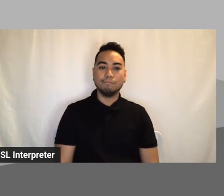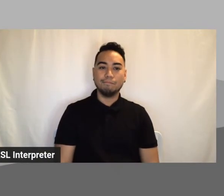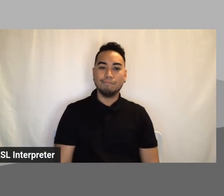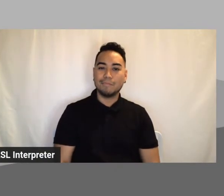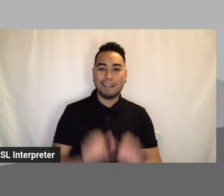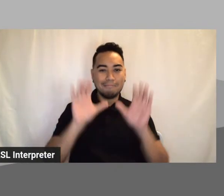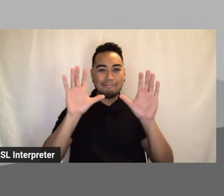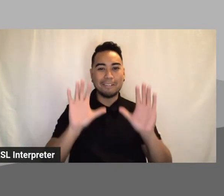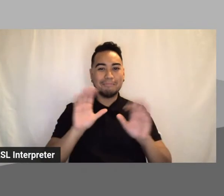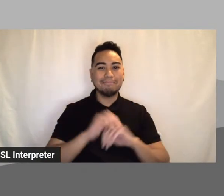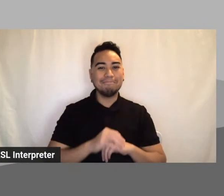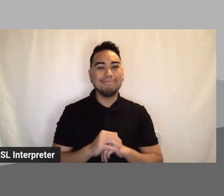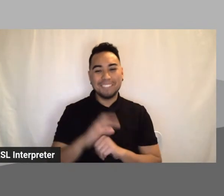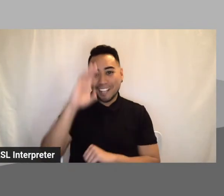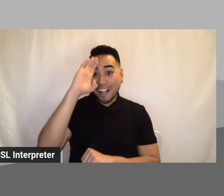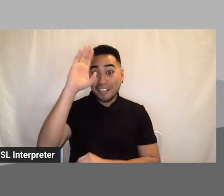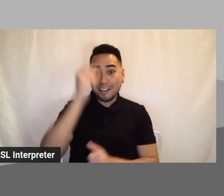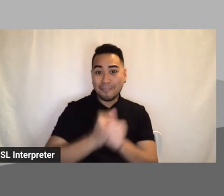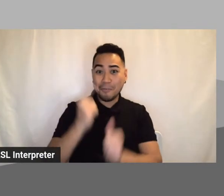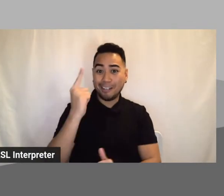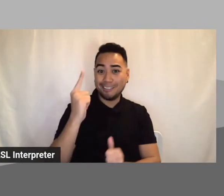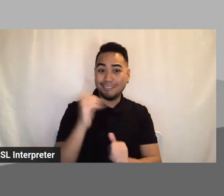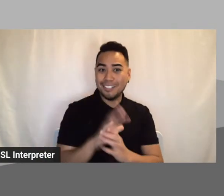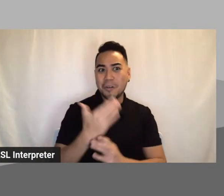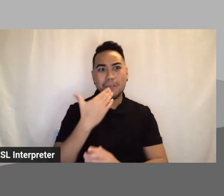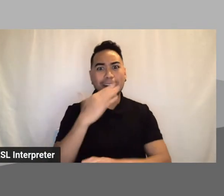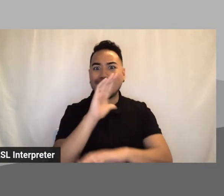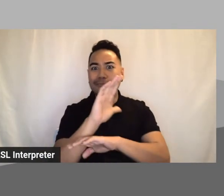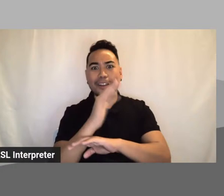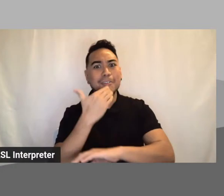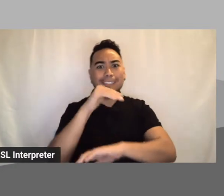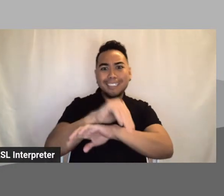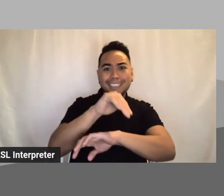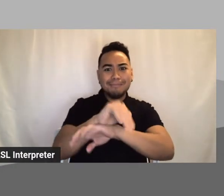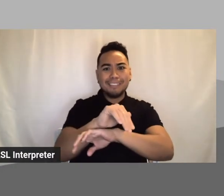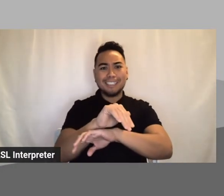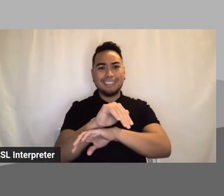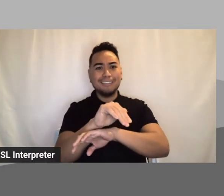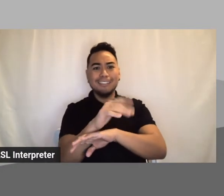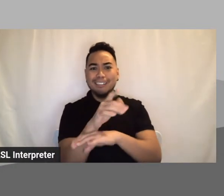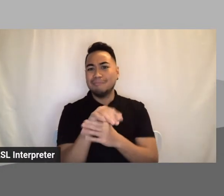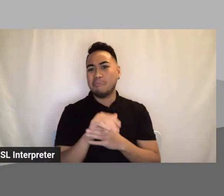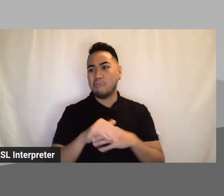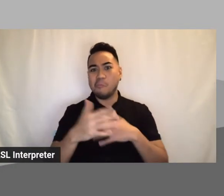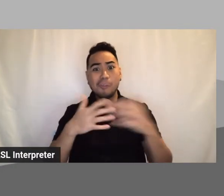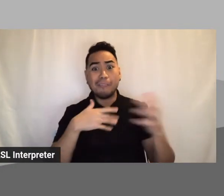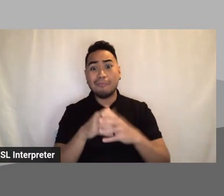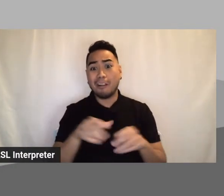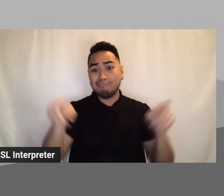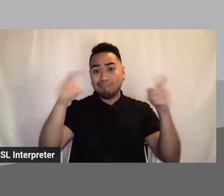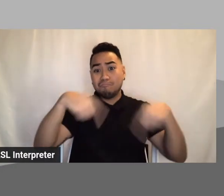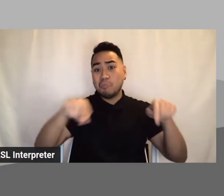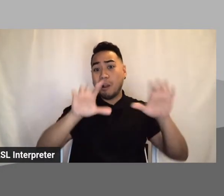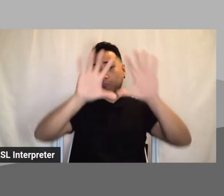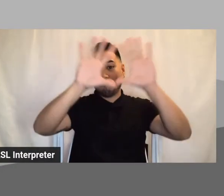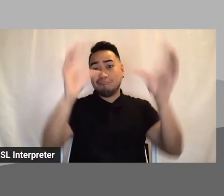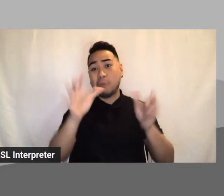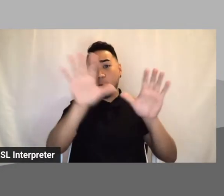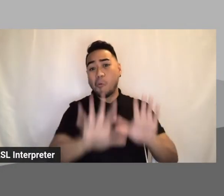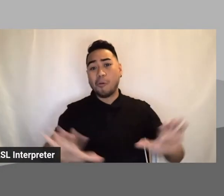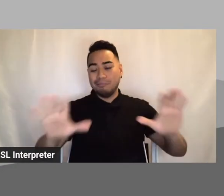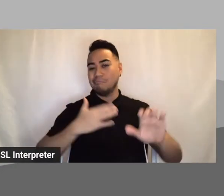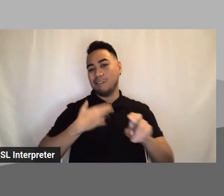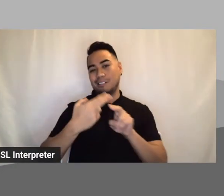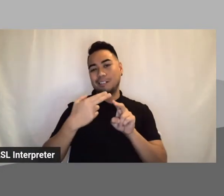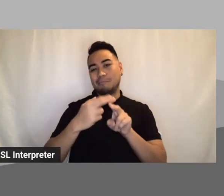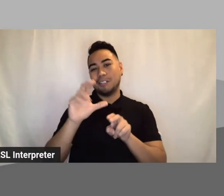Awesome. Hi, everybody. Good afternoon, good evening, wherever you are in the world. My name is Kaden, and I'm the